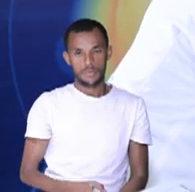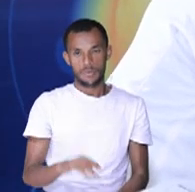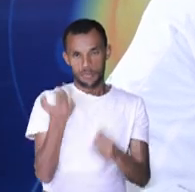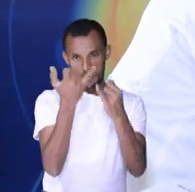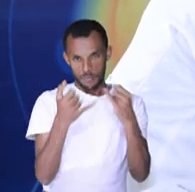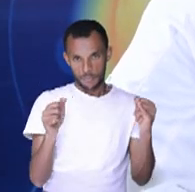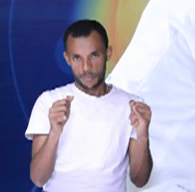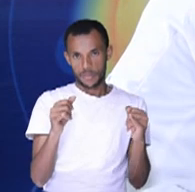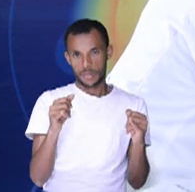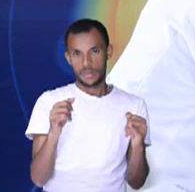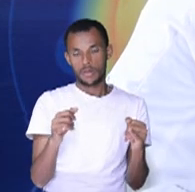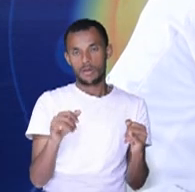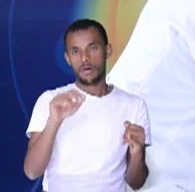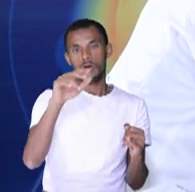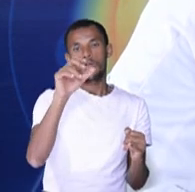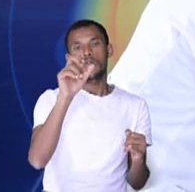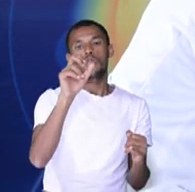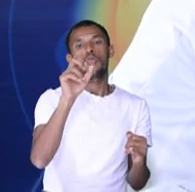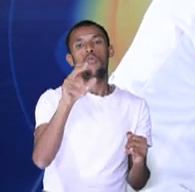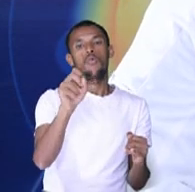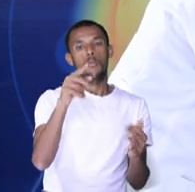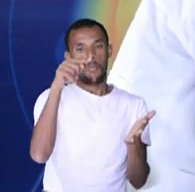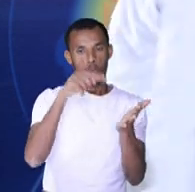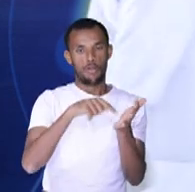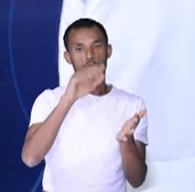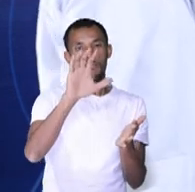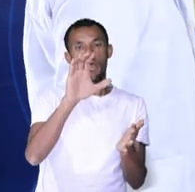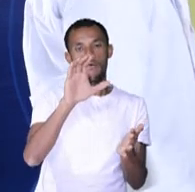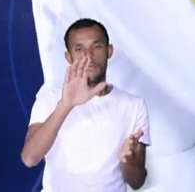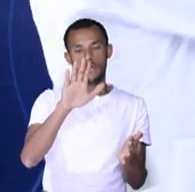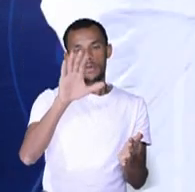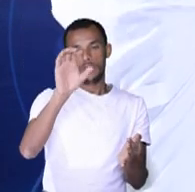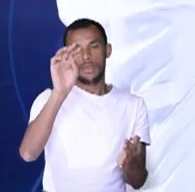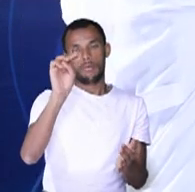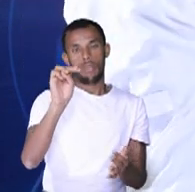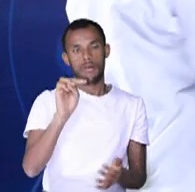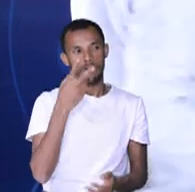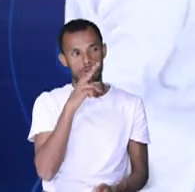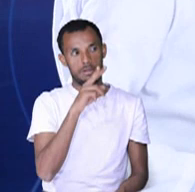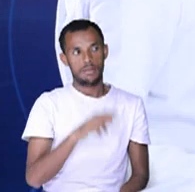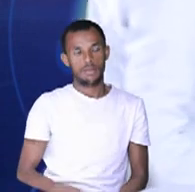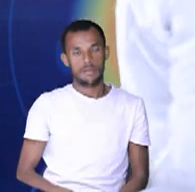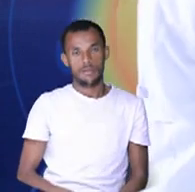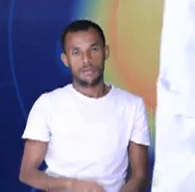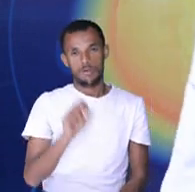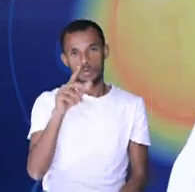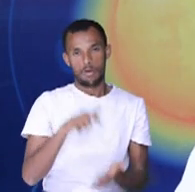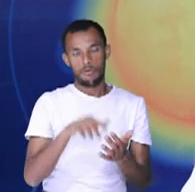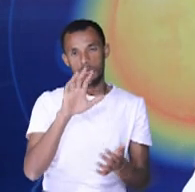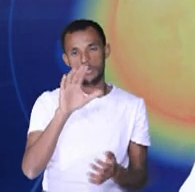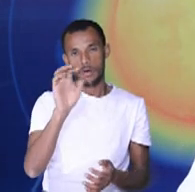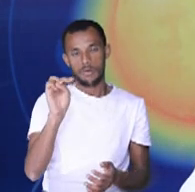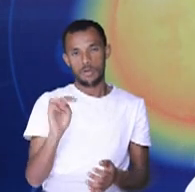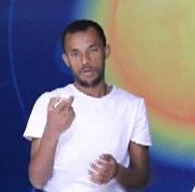can find this one simply, it is 12.5 centimeter. 12.5 centimeter. And also